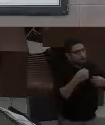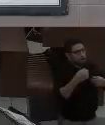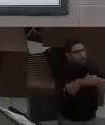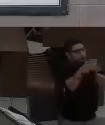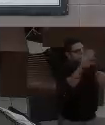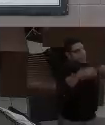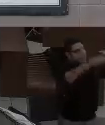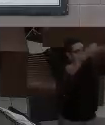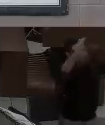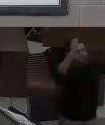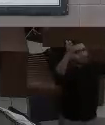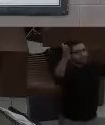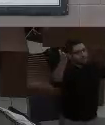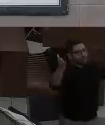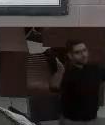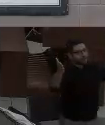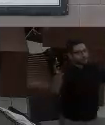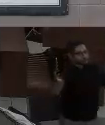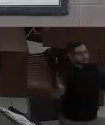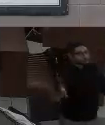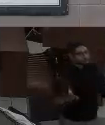which art in